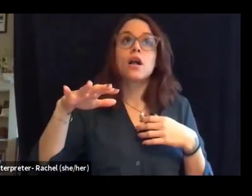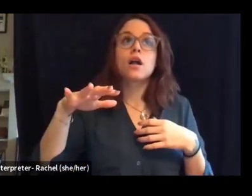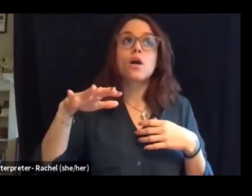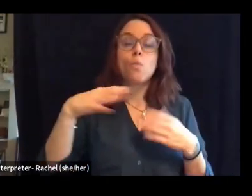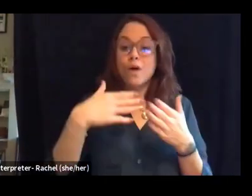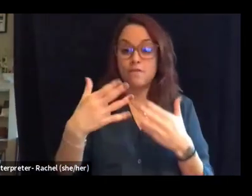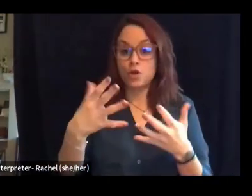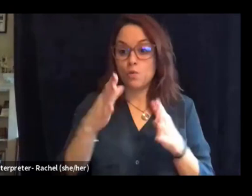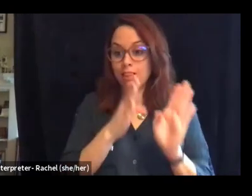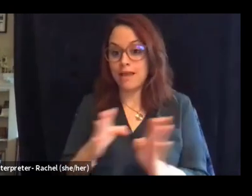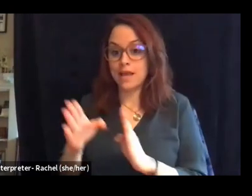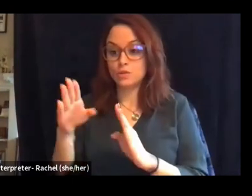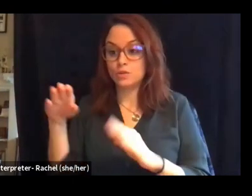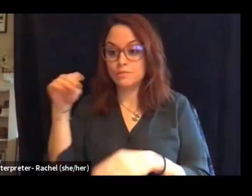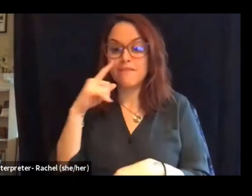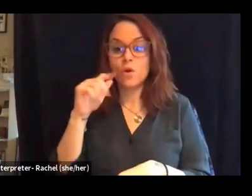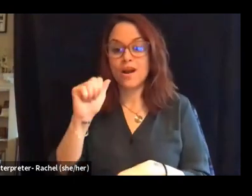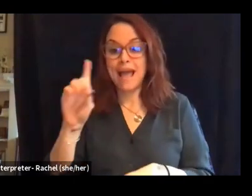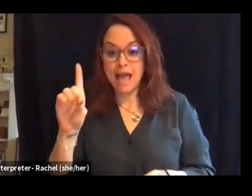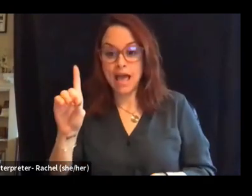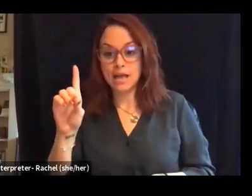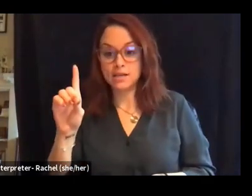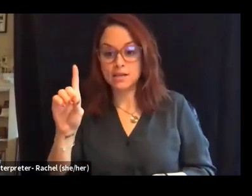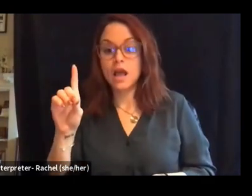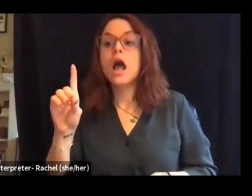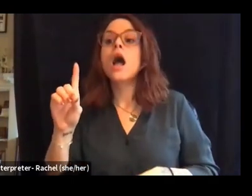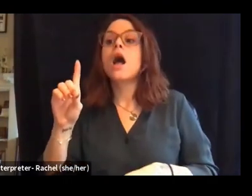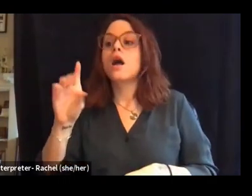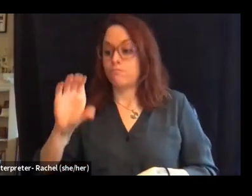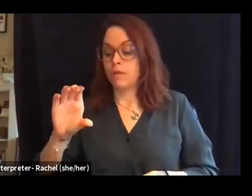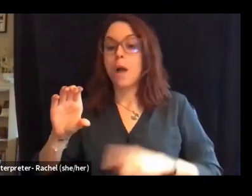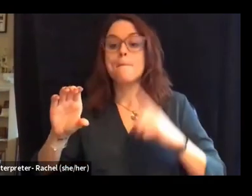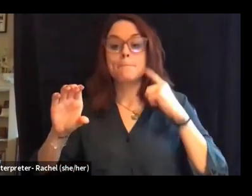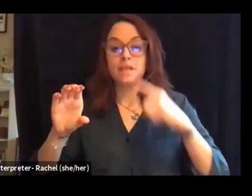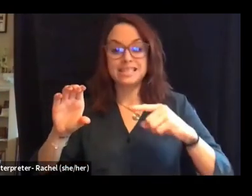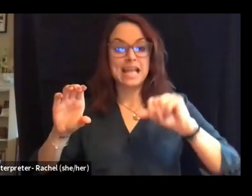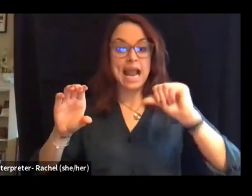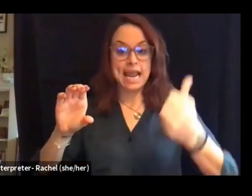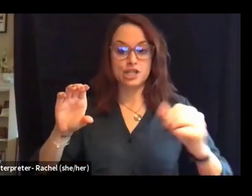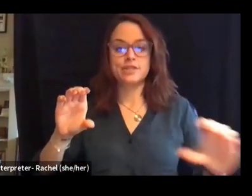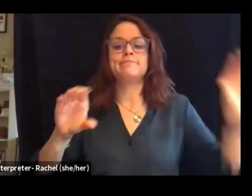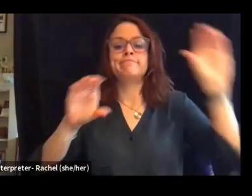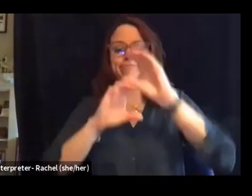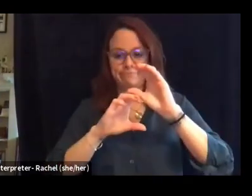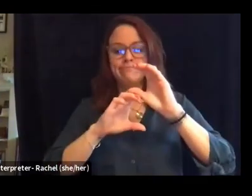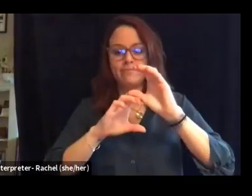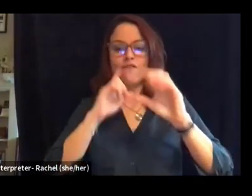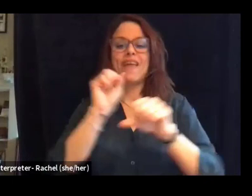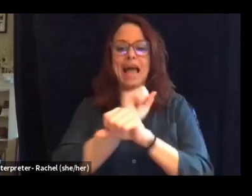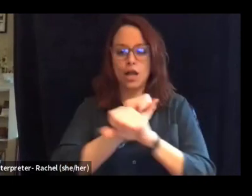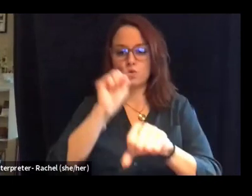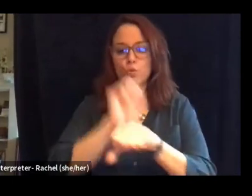spend, that is always in addition to whatever you pay to the agency for the actual work.